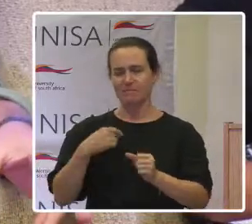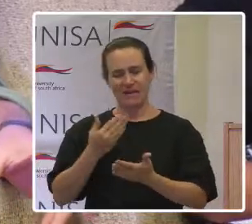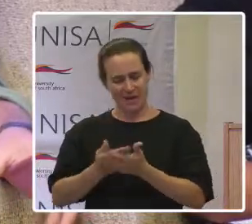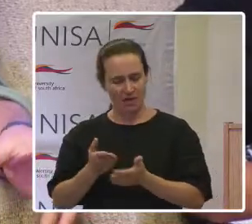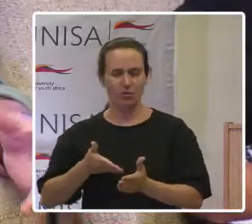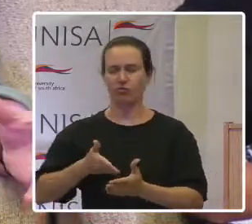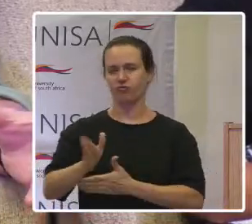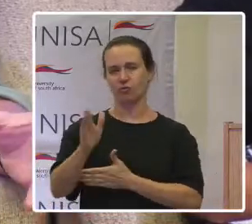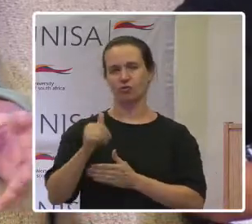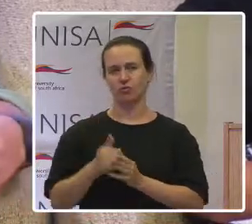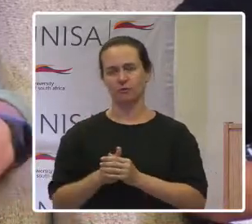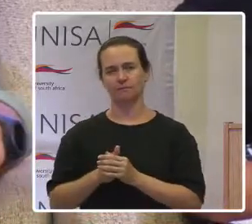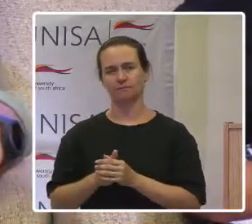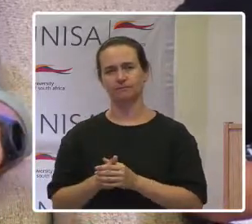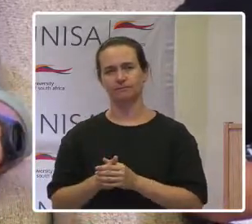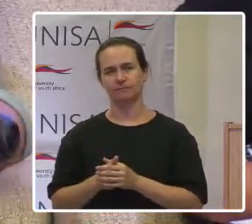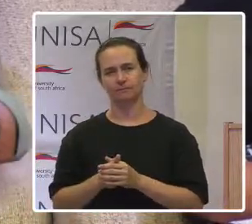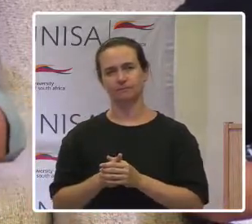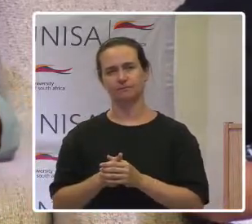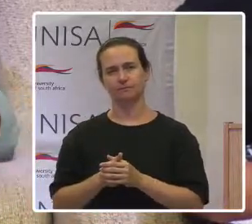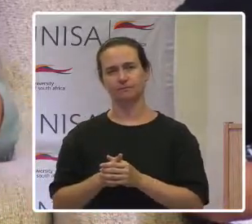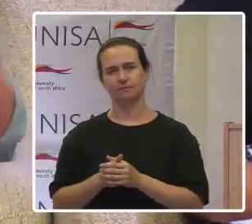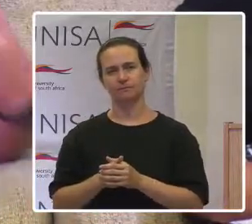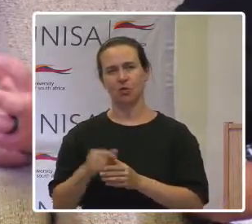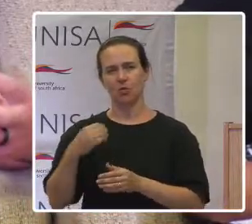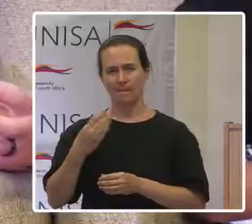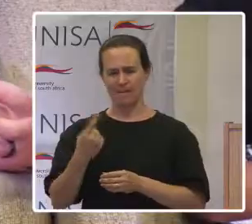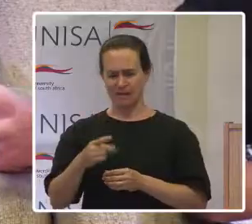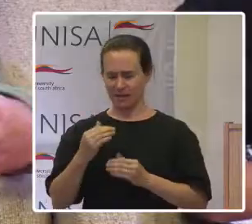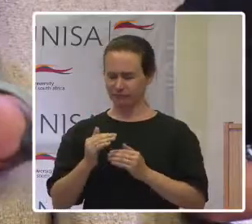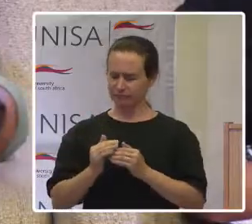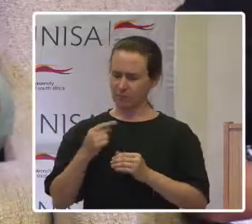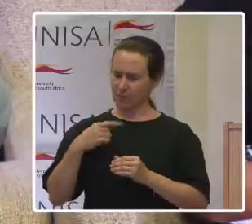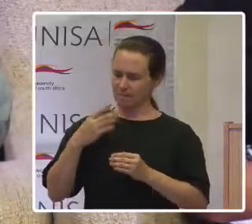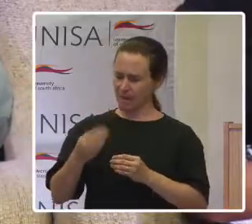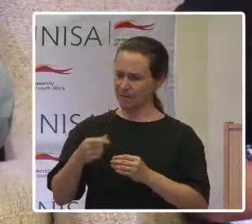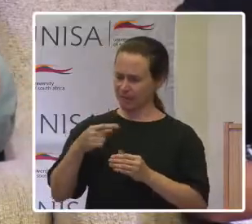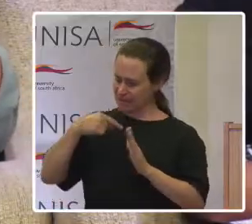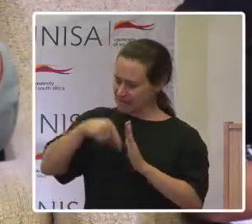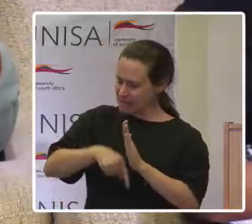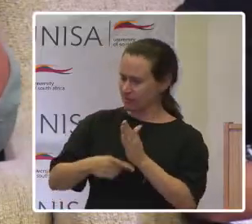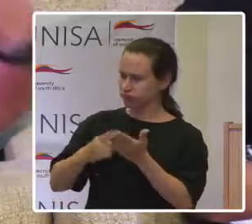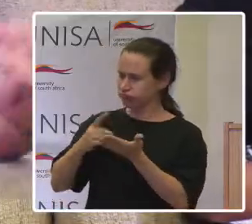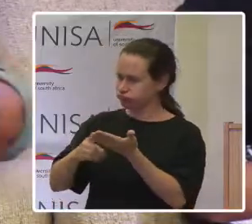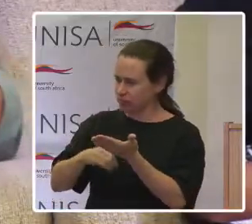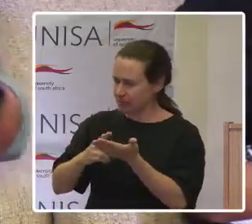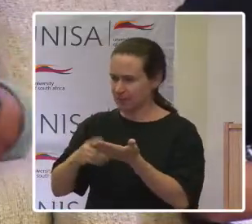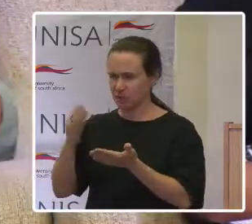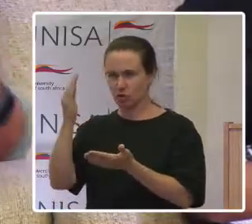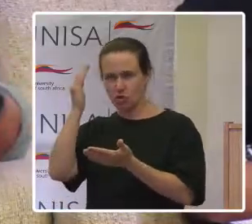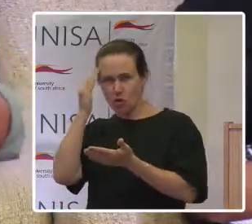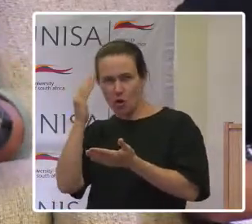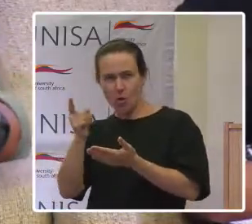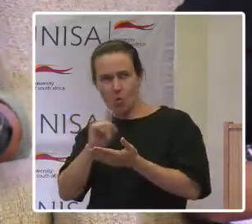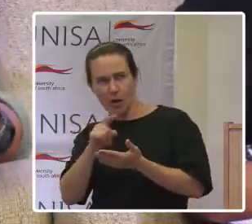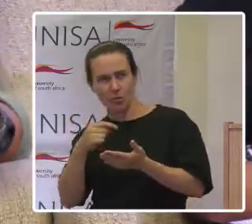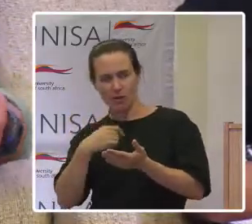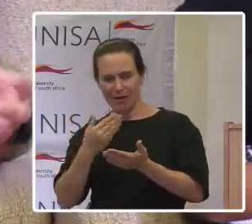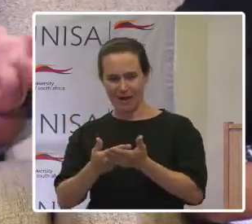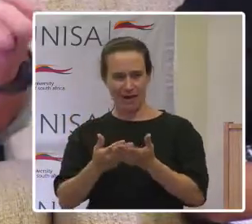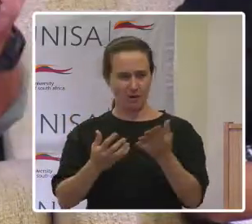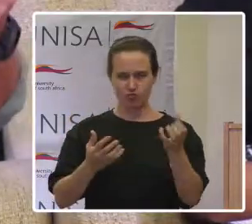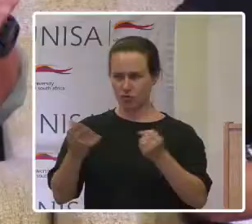through. So having an excellent high-level discussion, knowing what forces can be brought